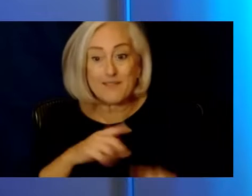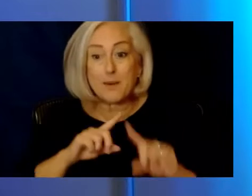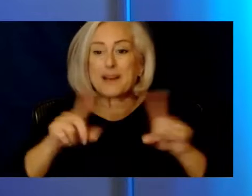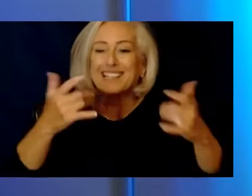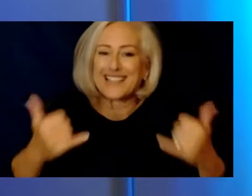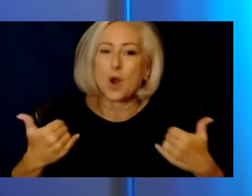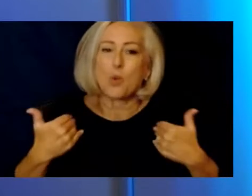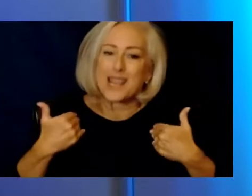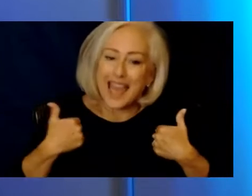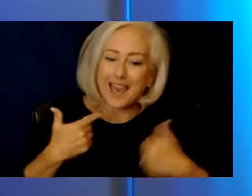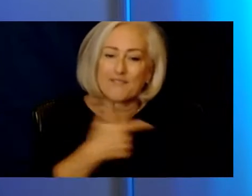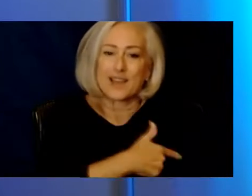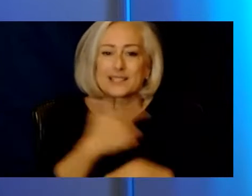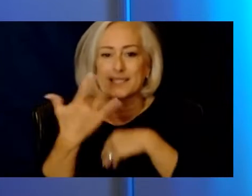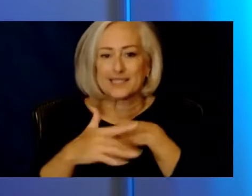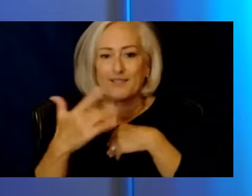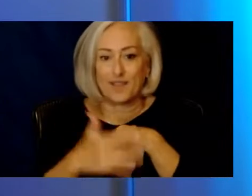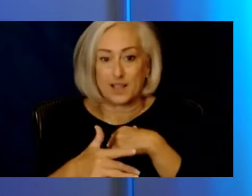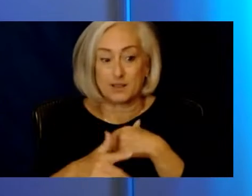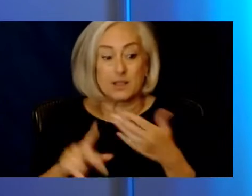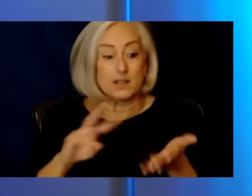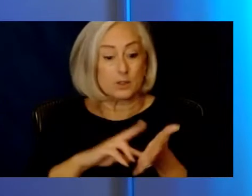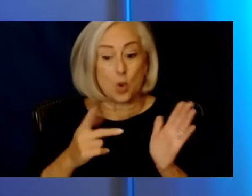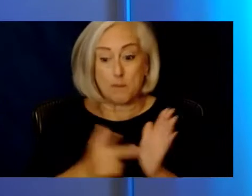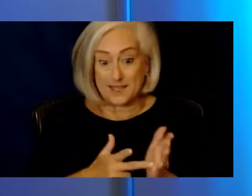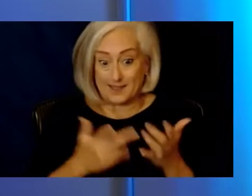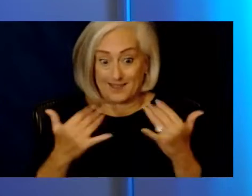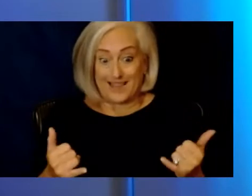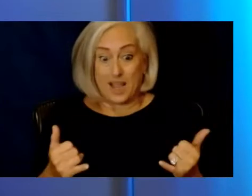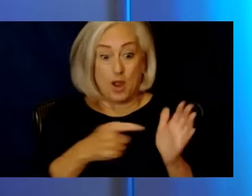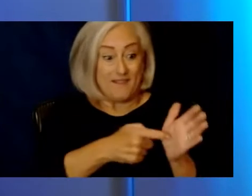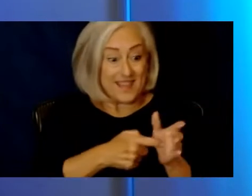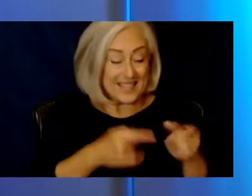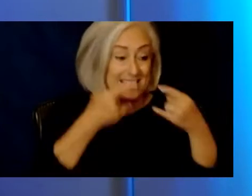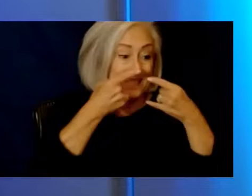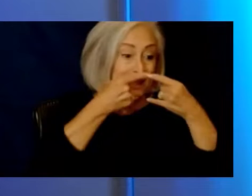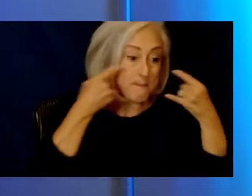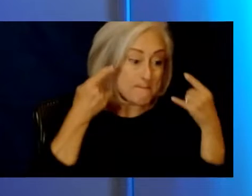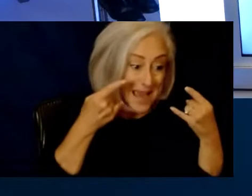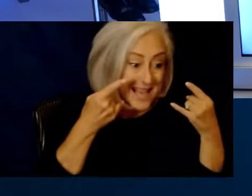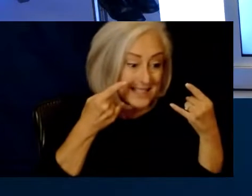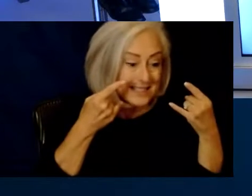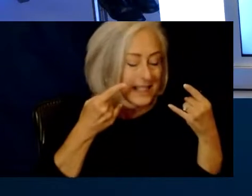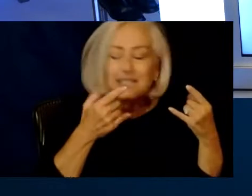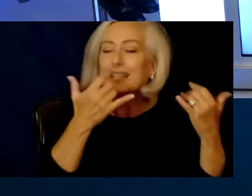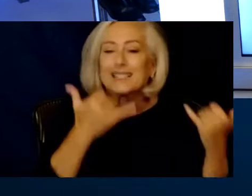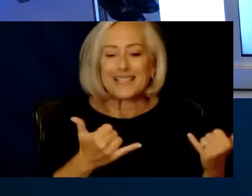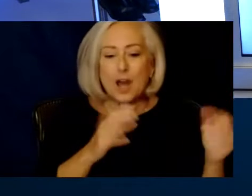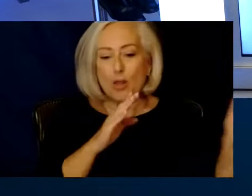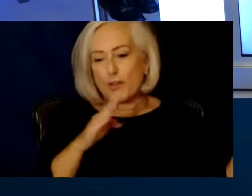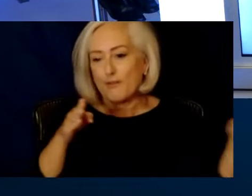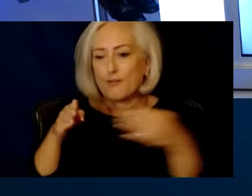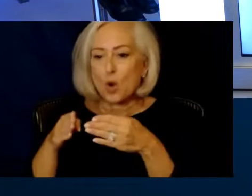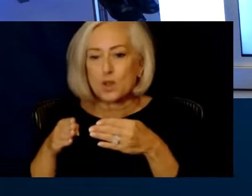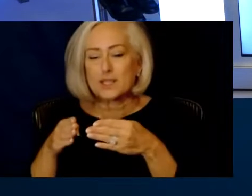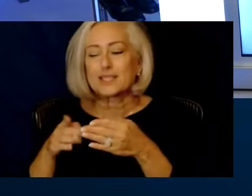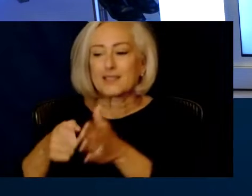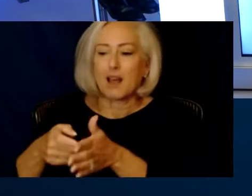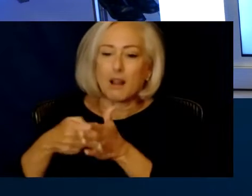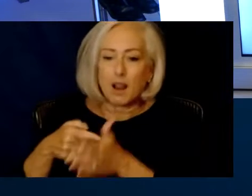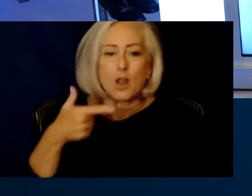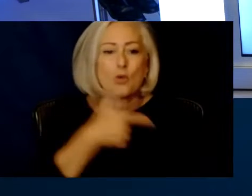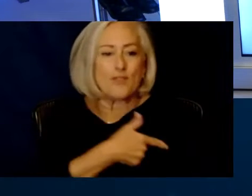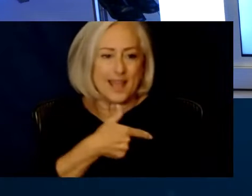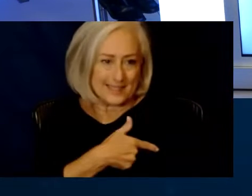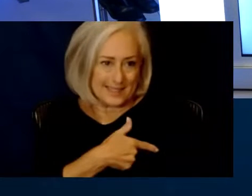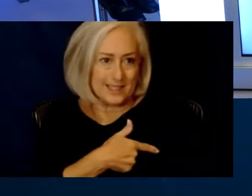shift from mandate of mask to vaccination. Yeah, Dr. Abner. I wholeheartedly agree. I think